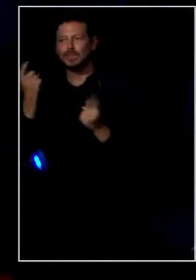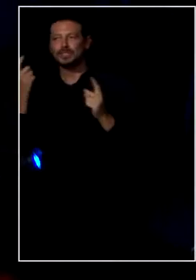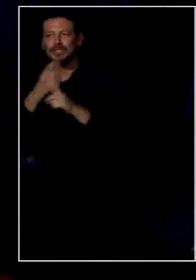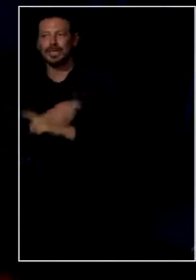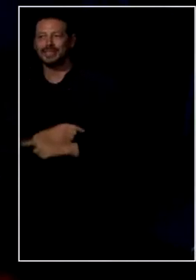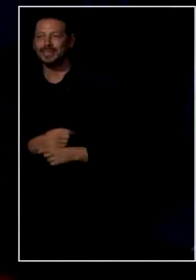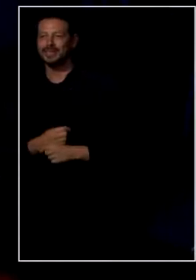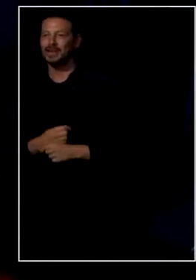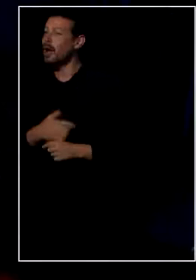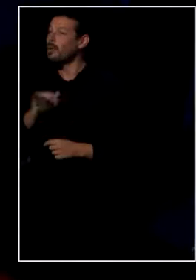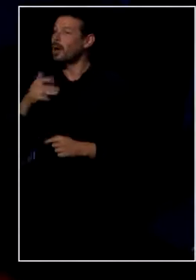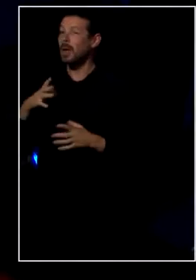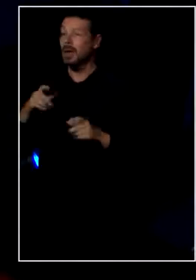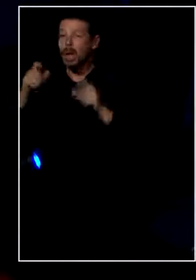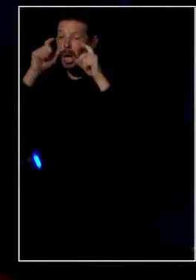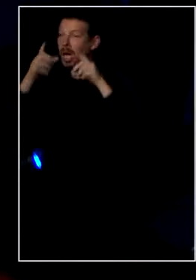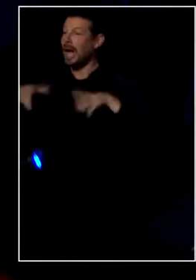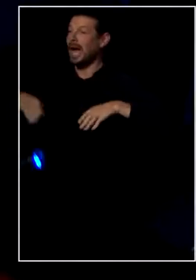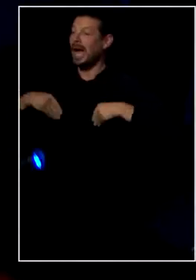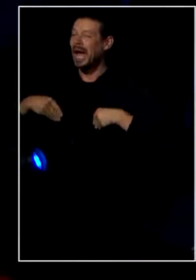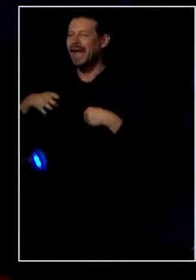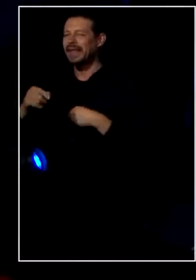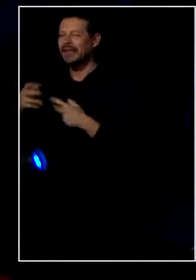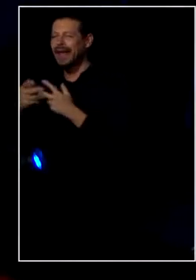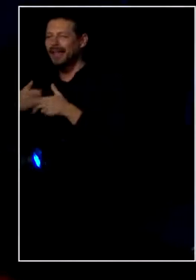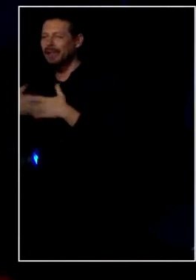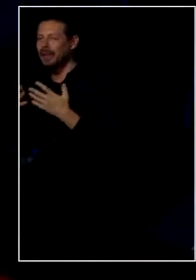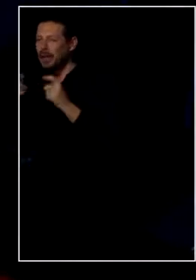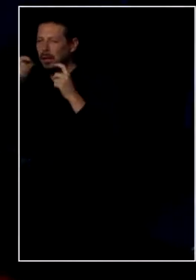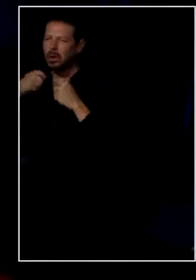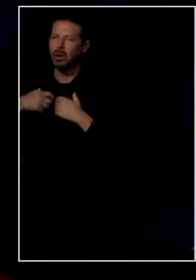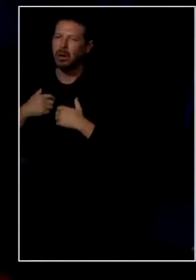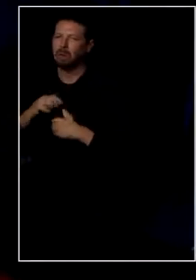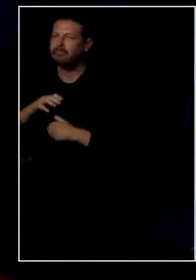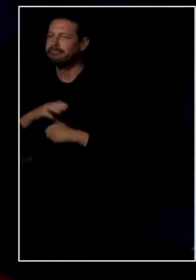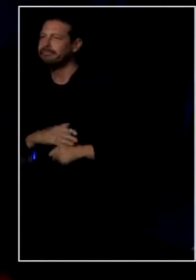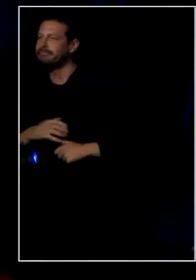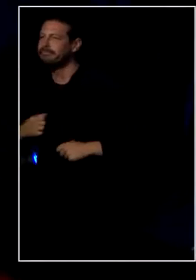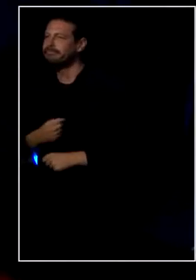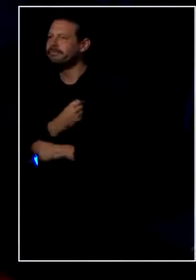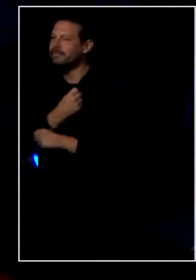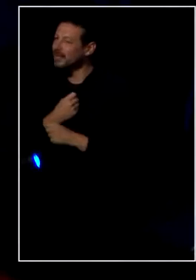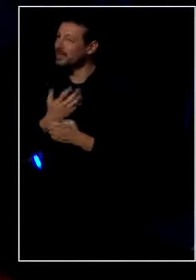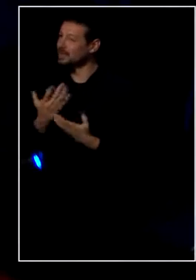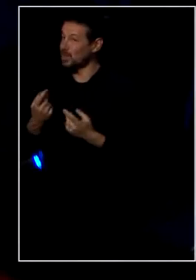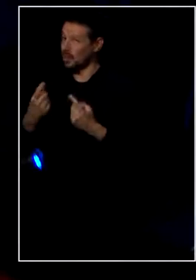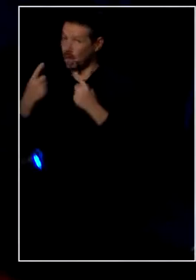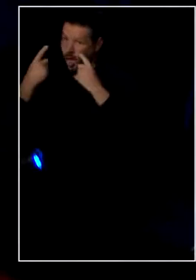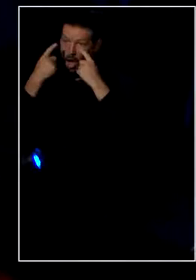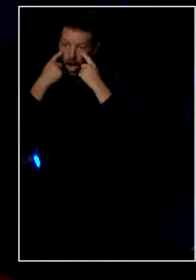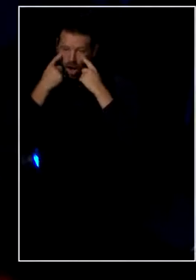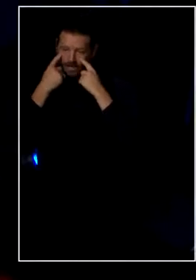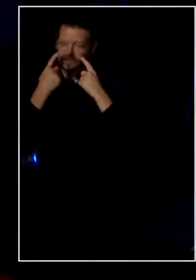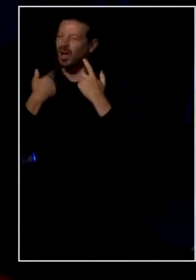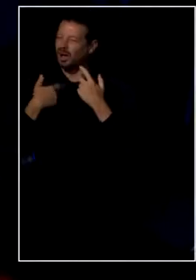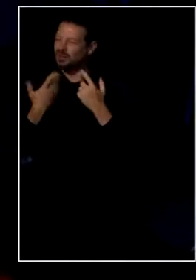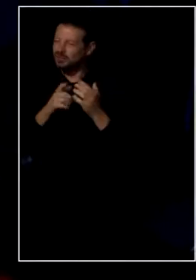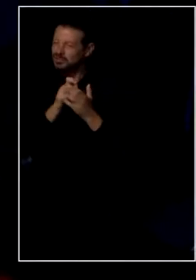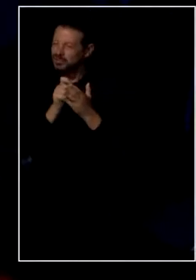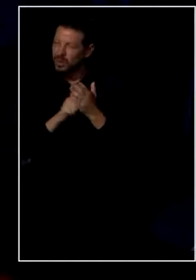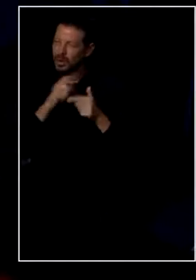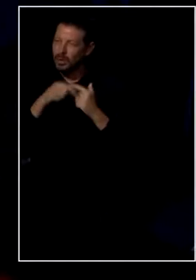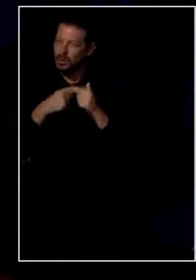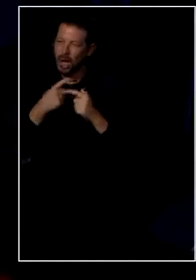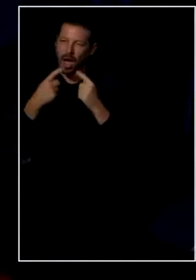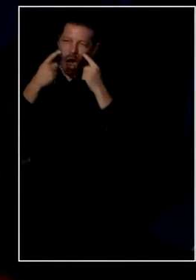day, and then another day I might let it get me down. So with the eye thing, I think what was good about writing about that was